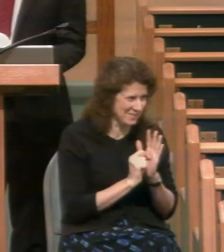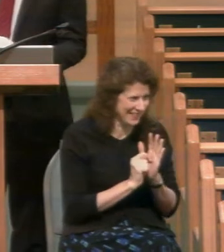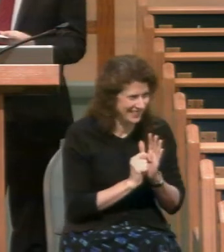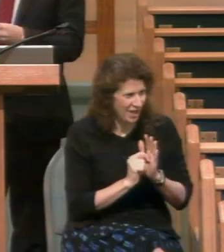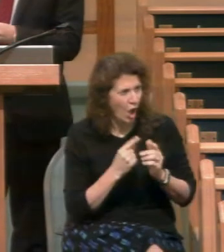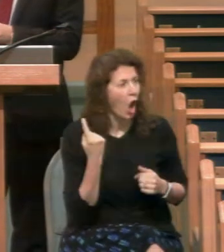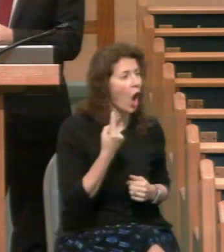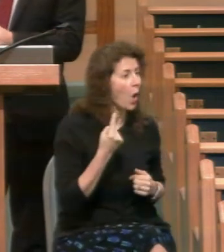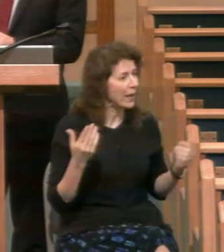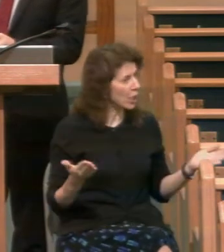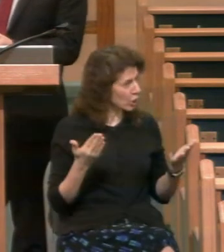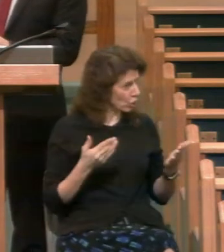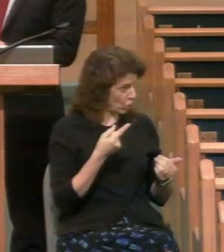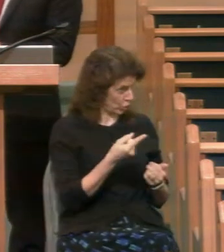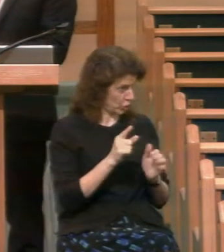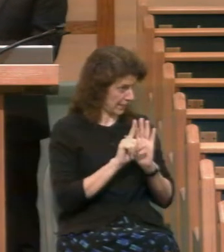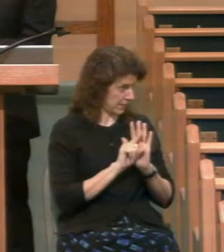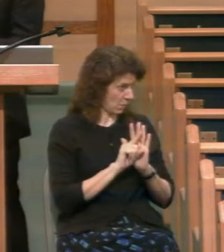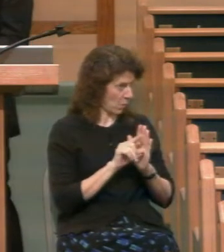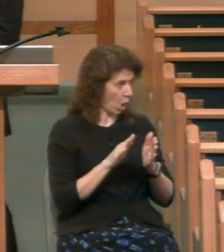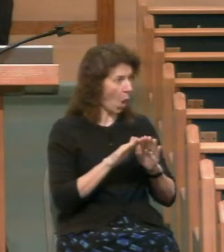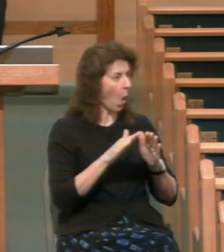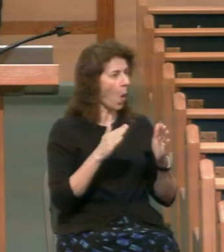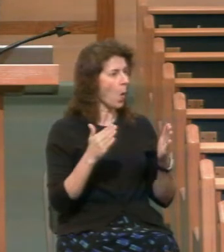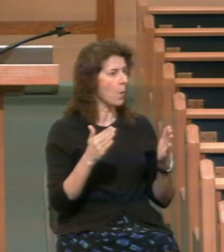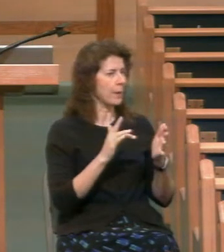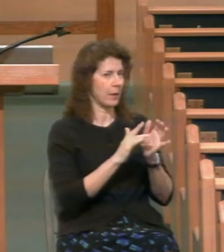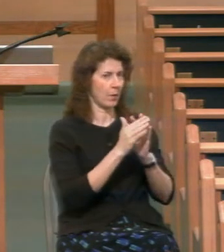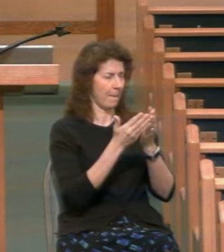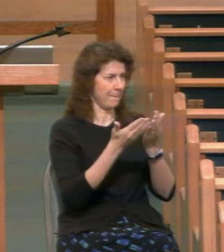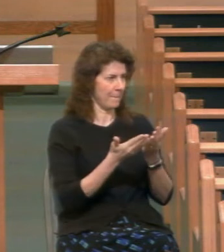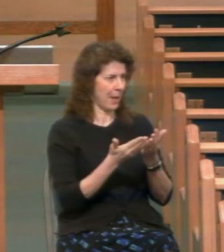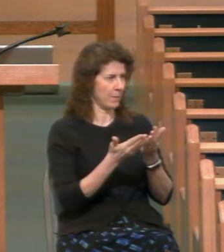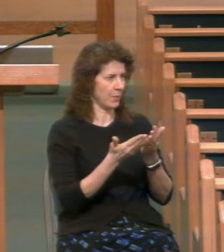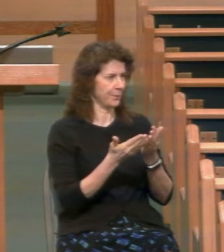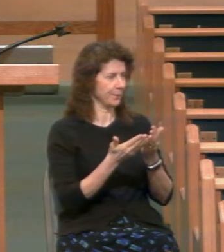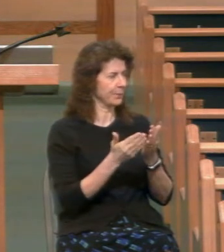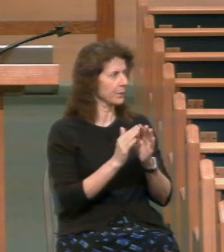I would encourage you at this moment to open up your Bible to the book of,